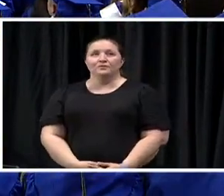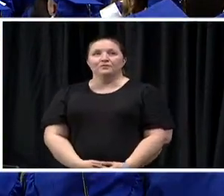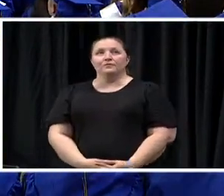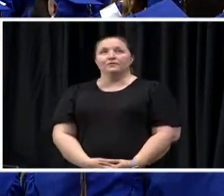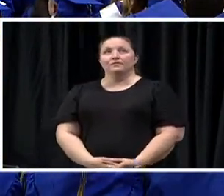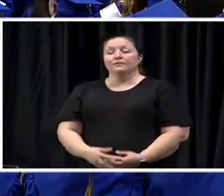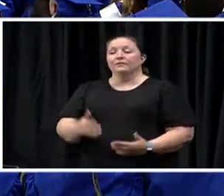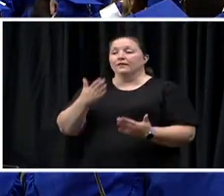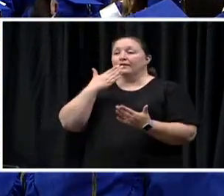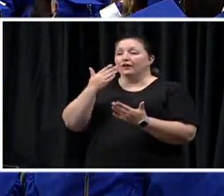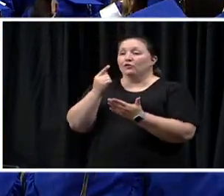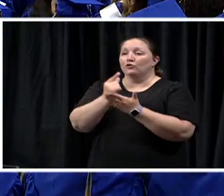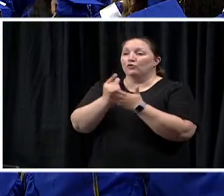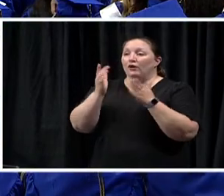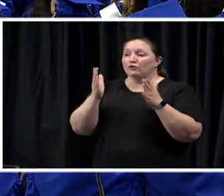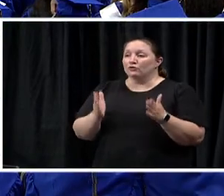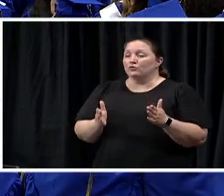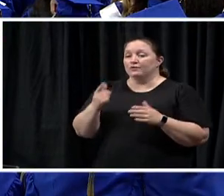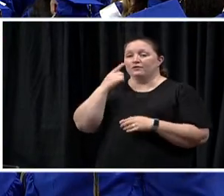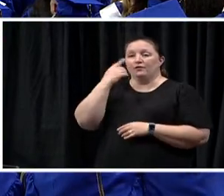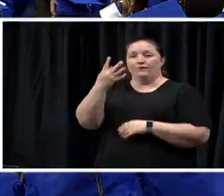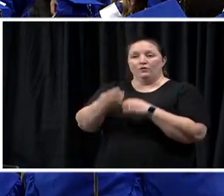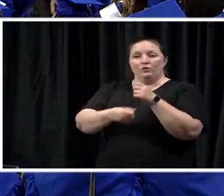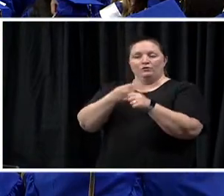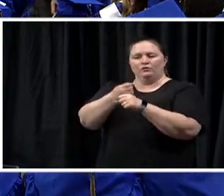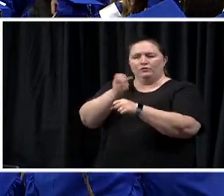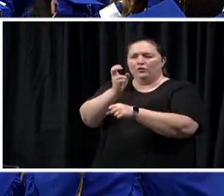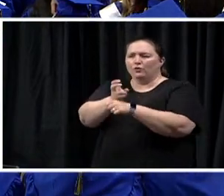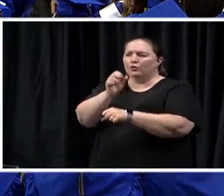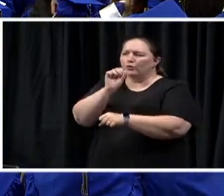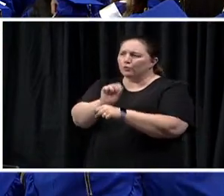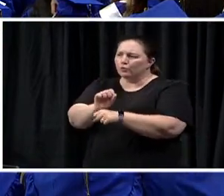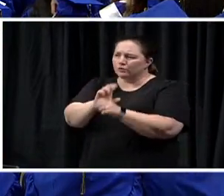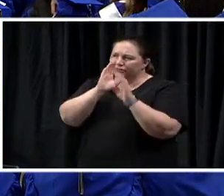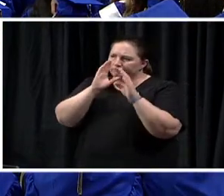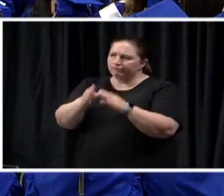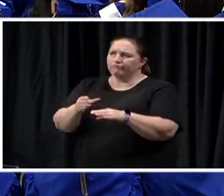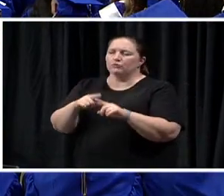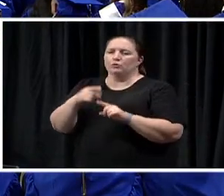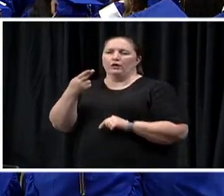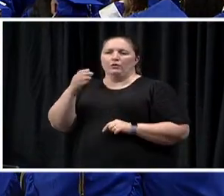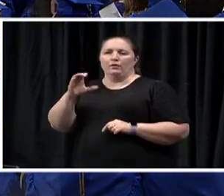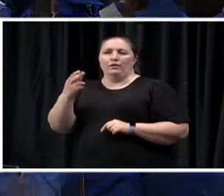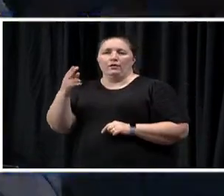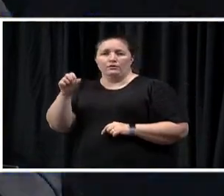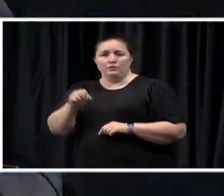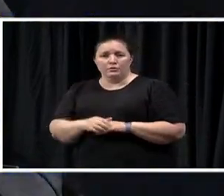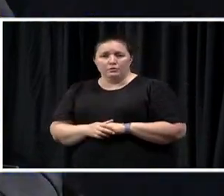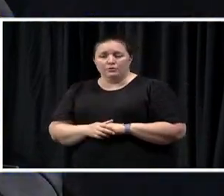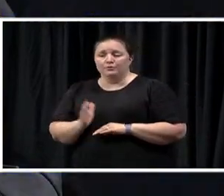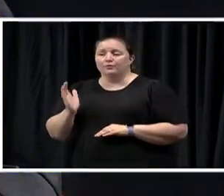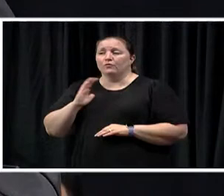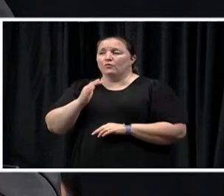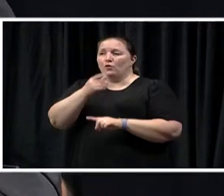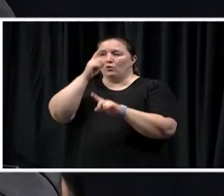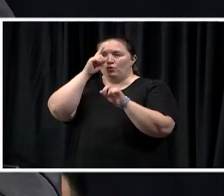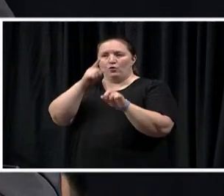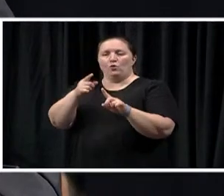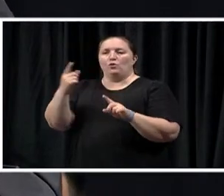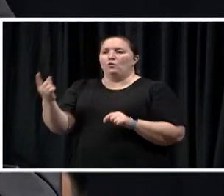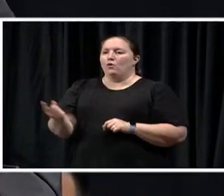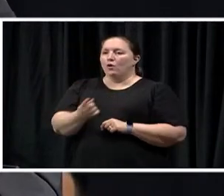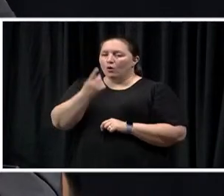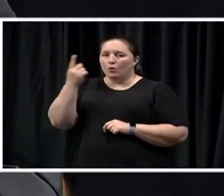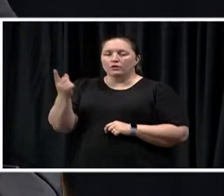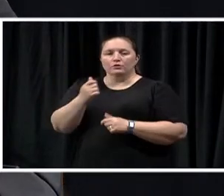Thank you, graduates, for 4 years of hard work and dedication to Henry Clay High School. Our goal has always been to